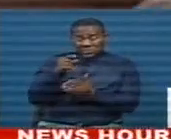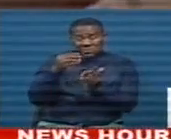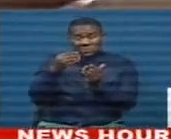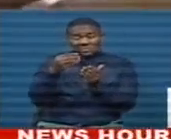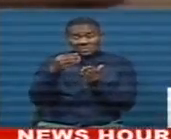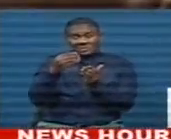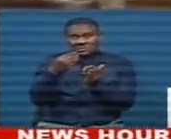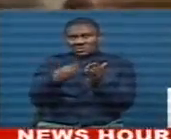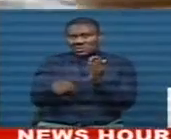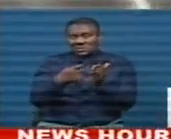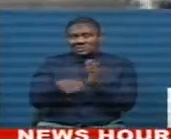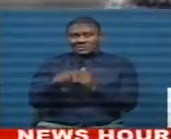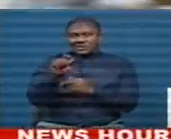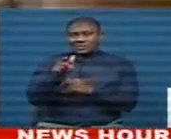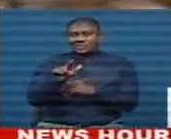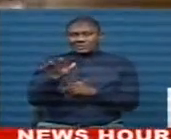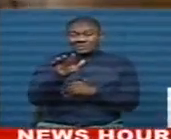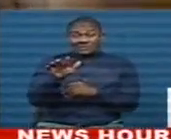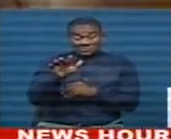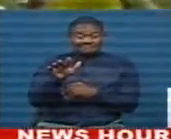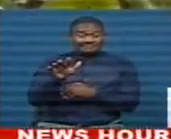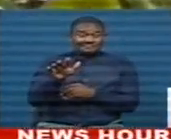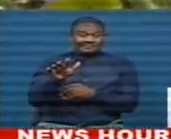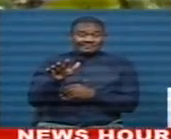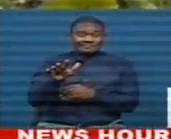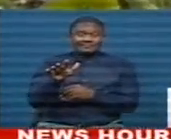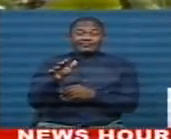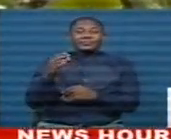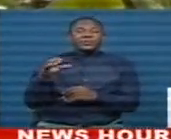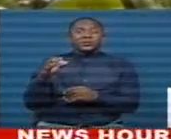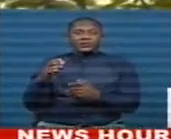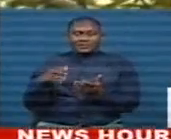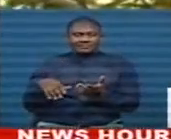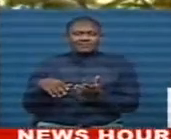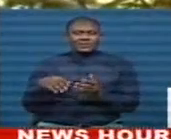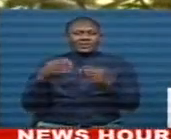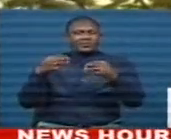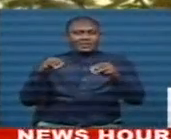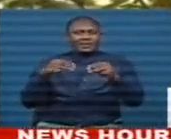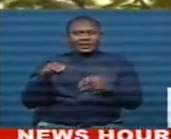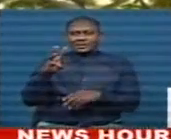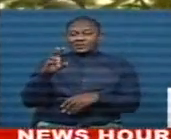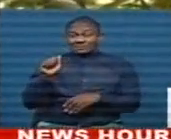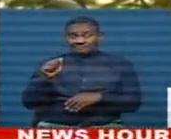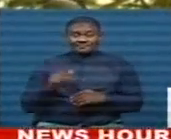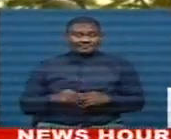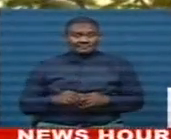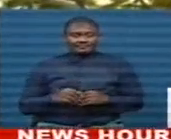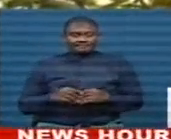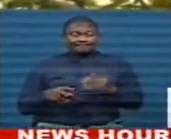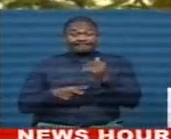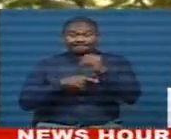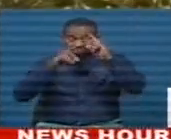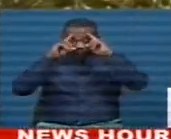at 25 Ghana cedis at a supermarket in Wa. As part of the government's job creation agenda, the Vice